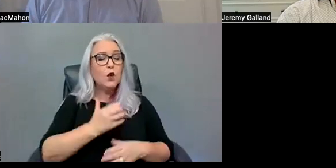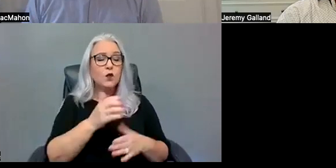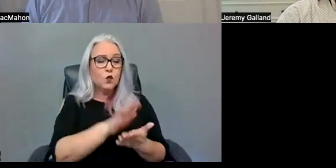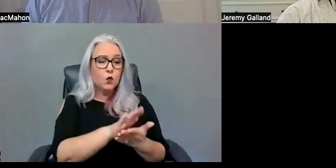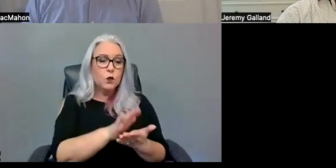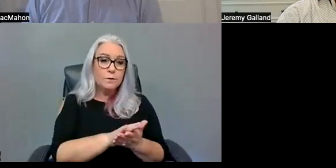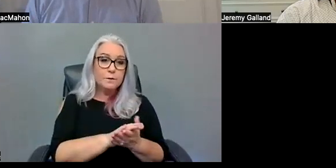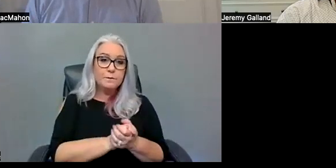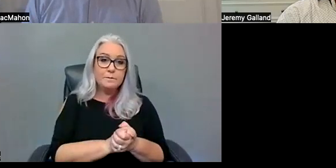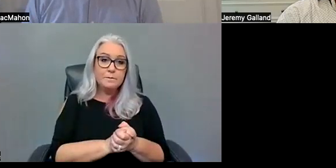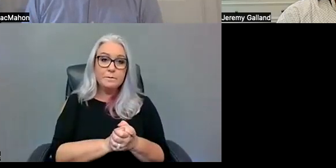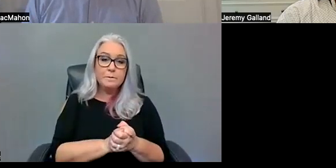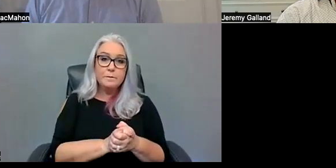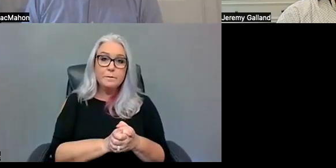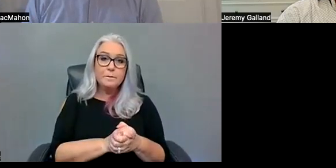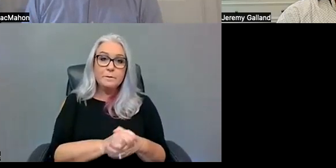I